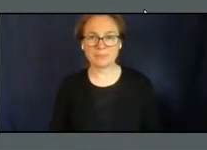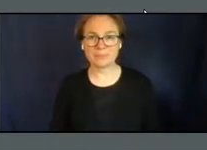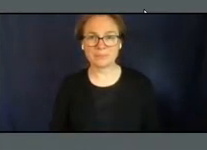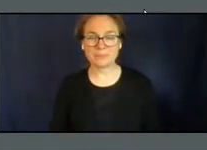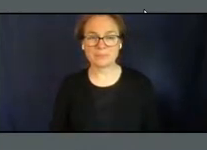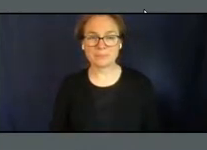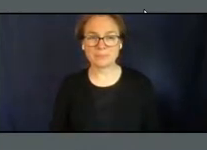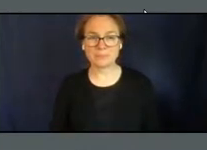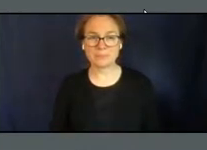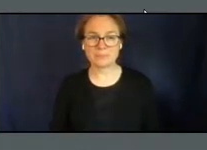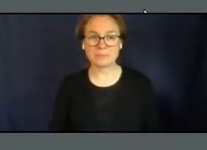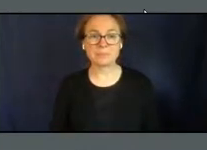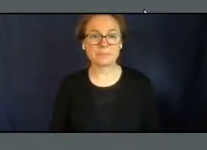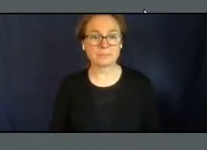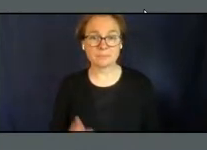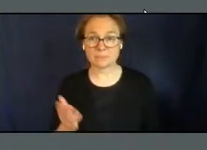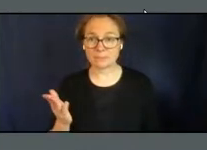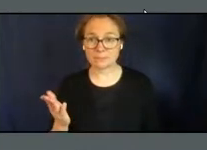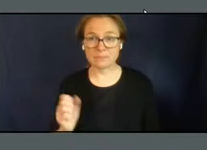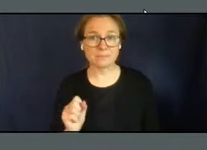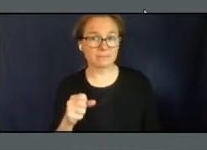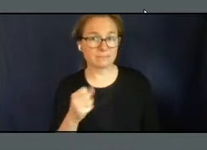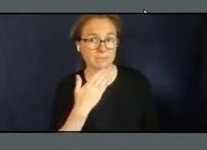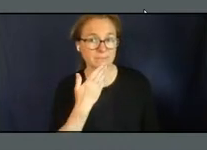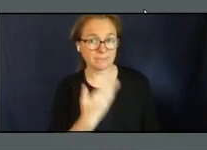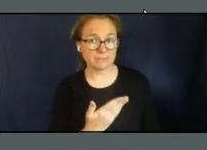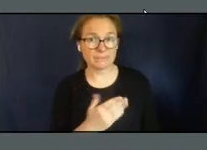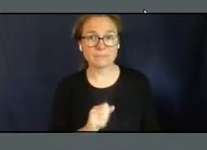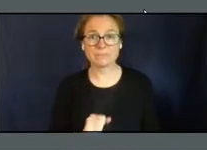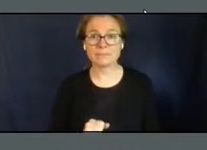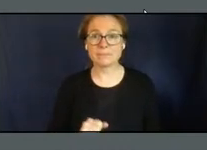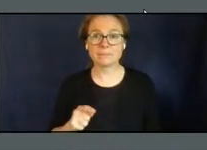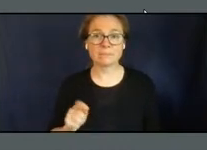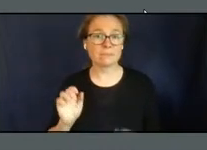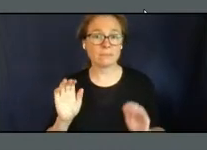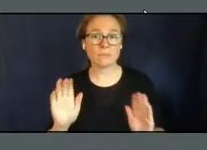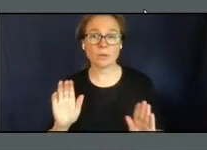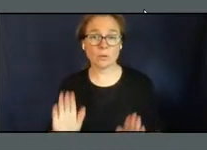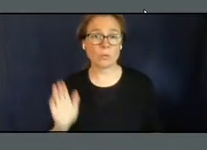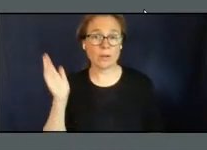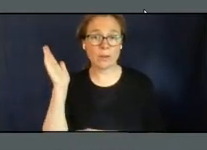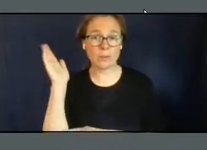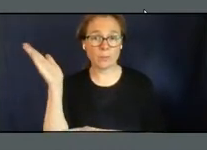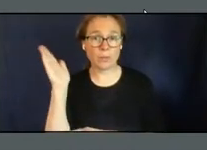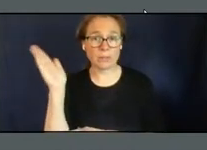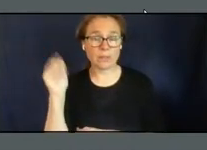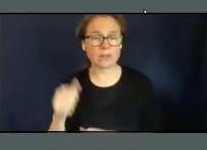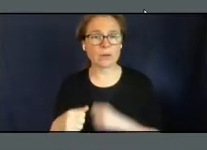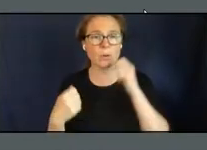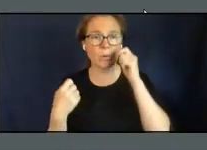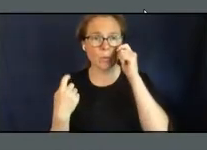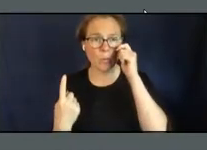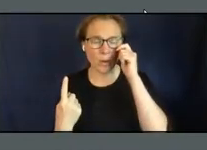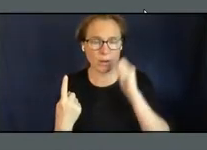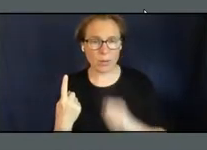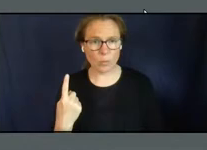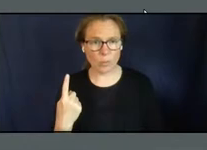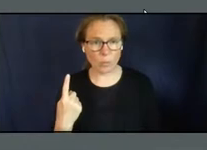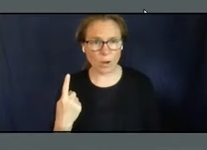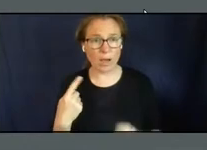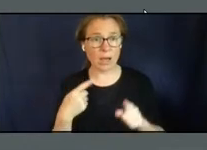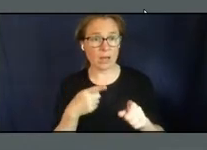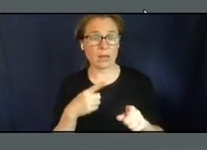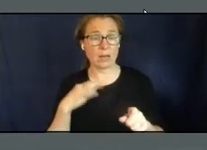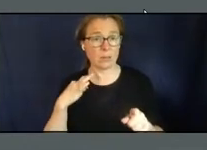Thank you. I think this is a great presentation. And one of the things that I think you have as an advantage here is your